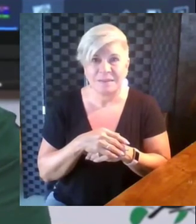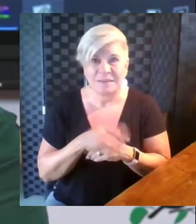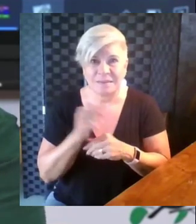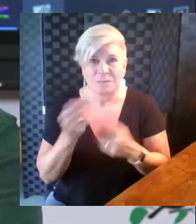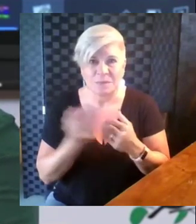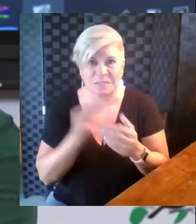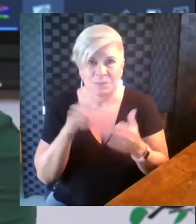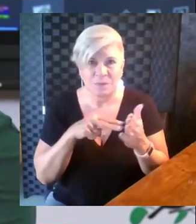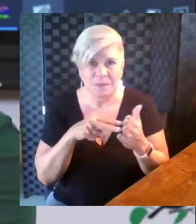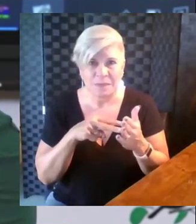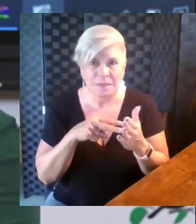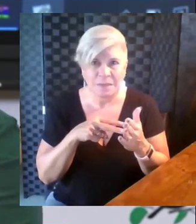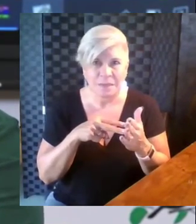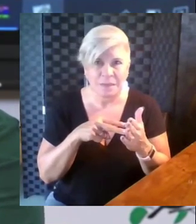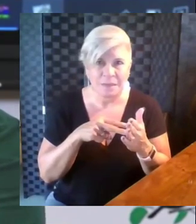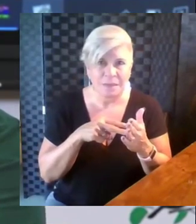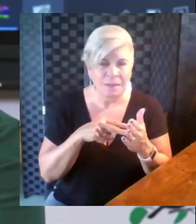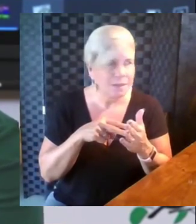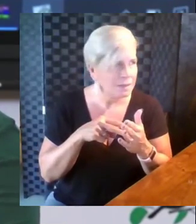This one's easy to read too. It's called